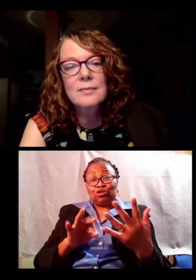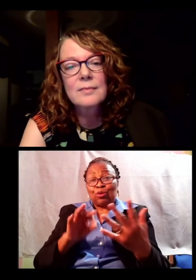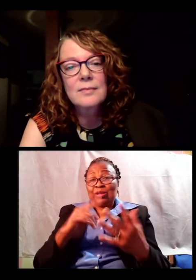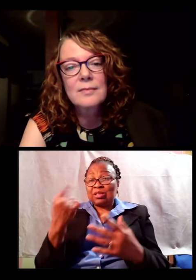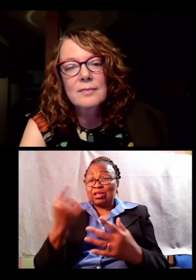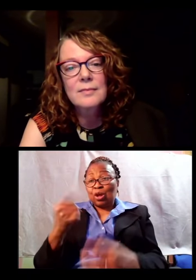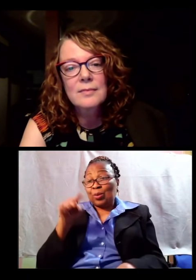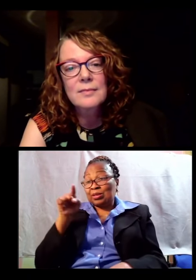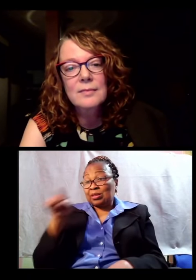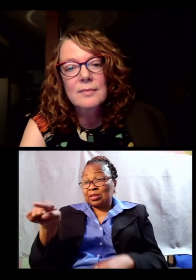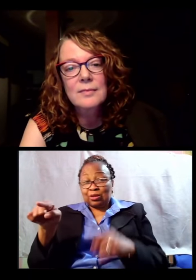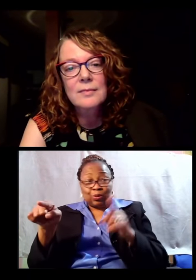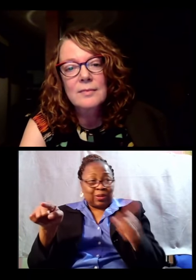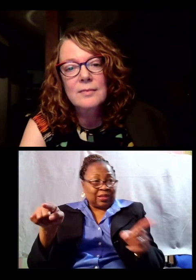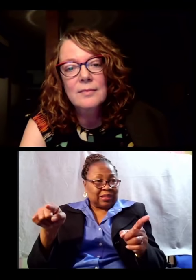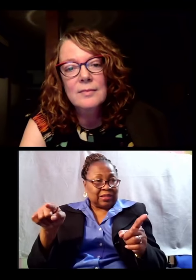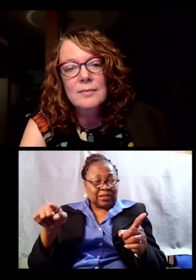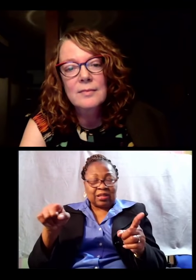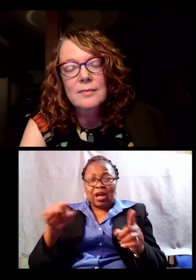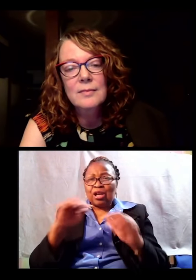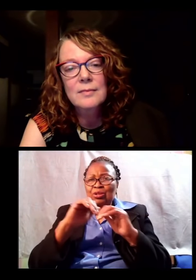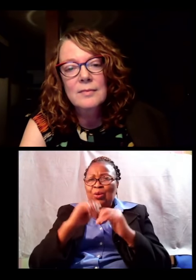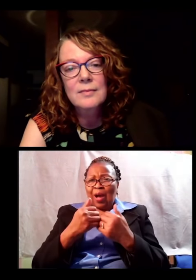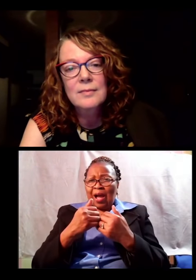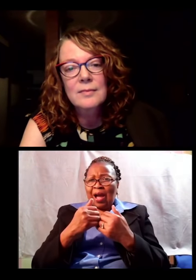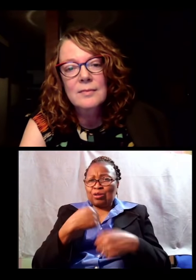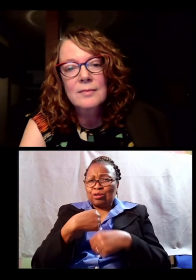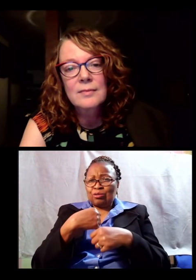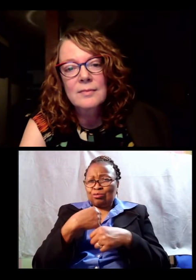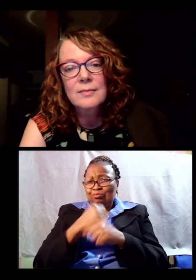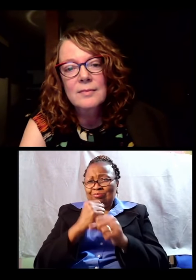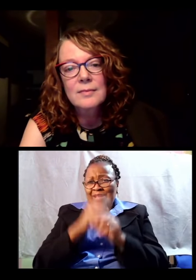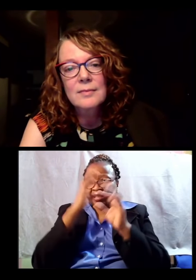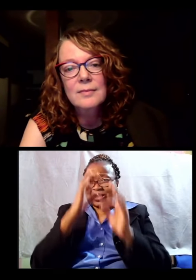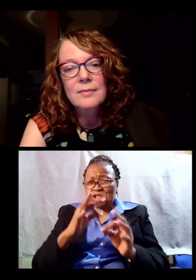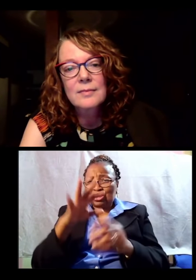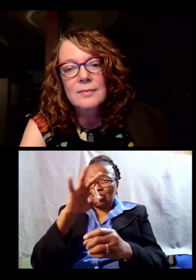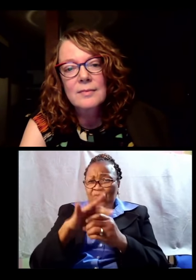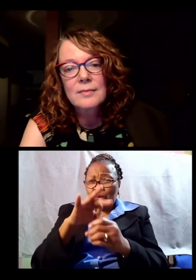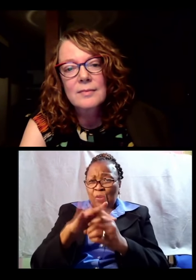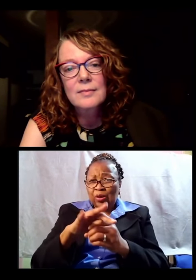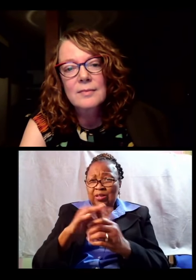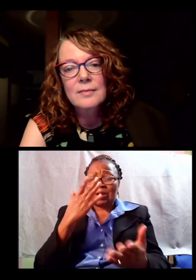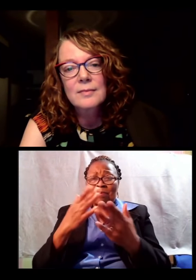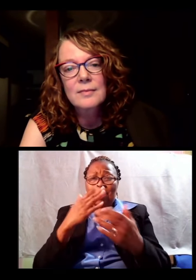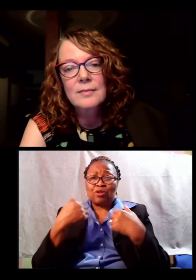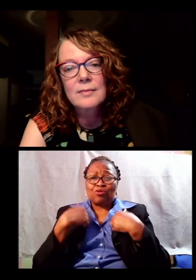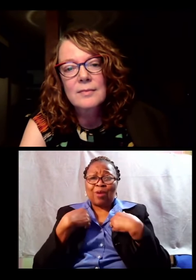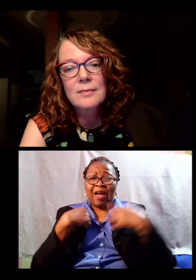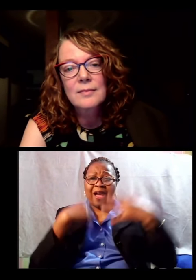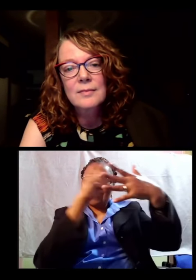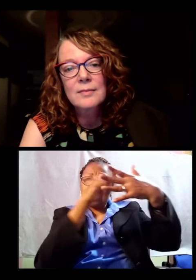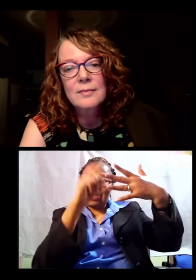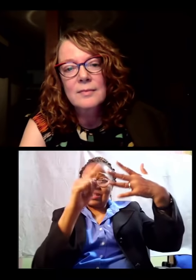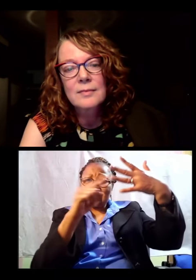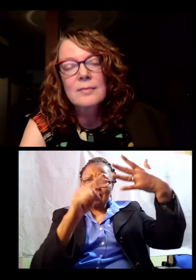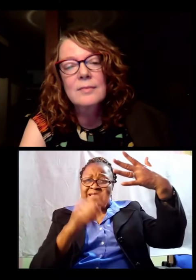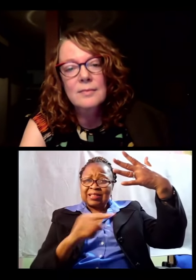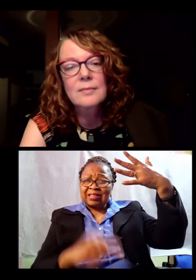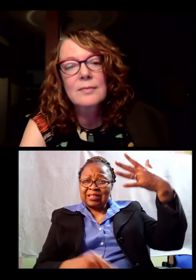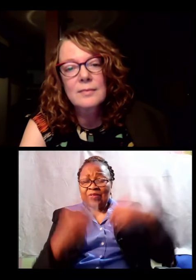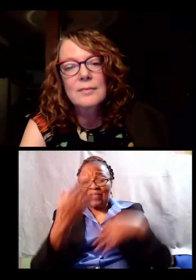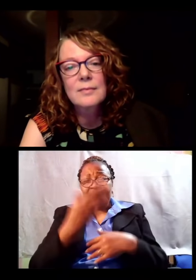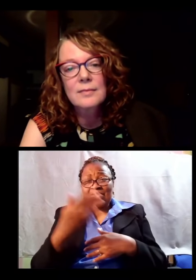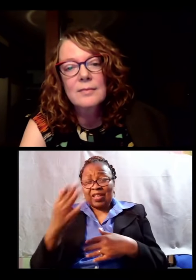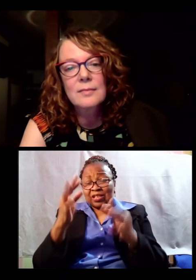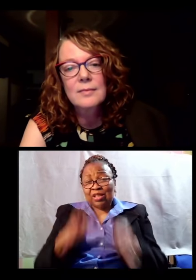you know. So how do people make up their minds to vote? They may have a bundle of things that are important to them, and one side may represent